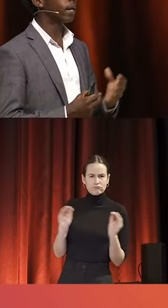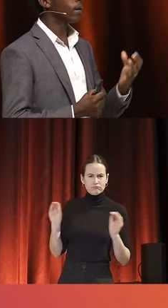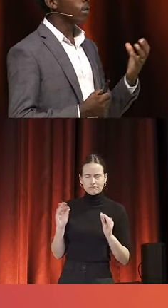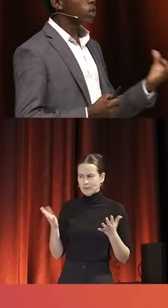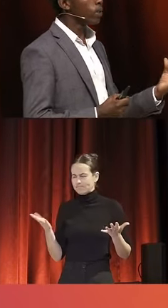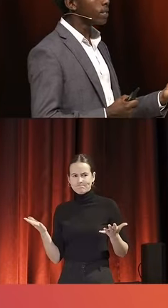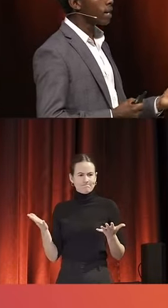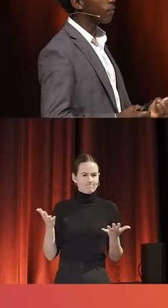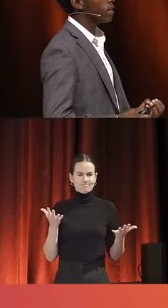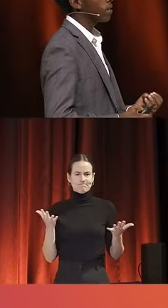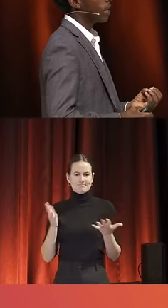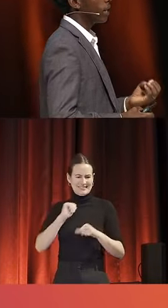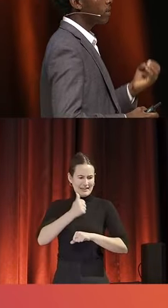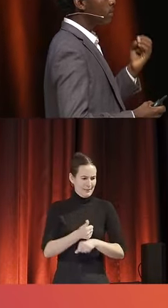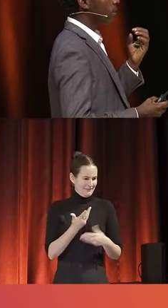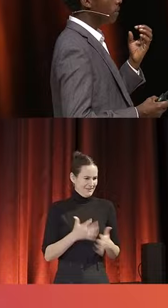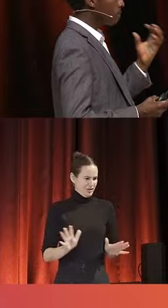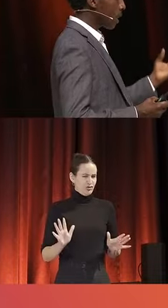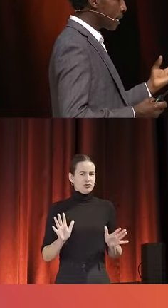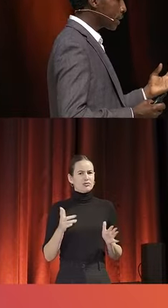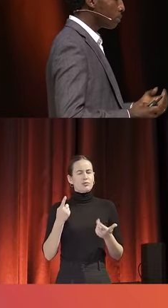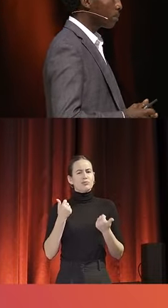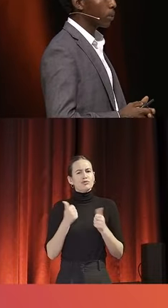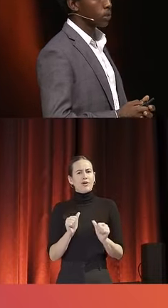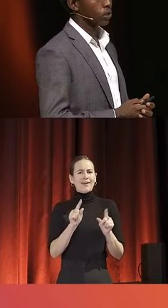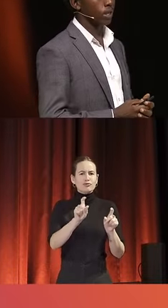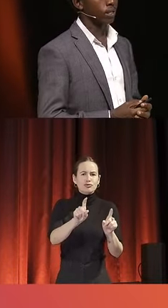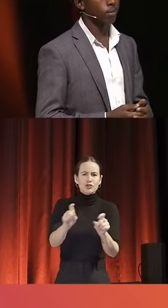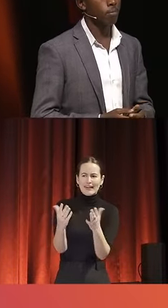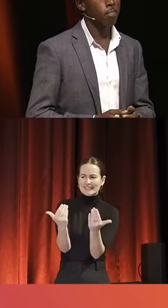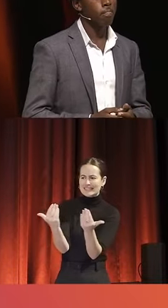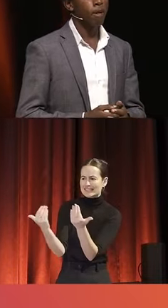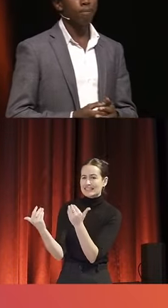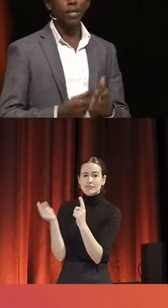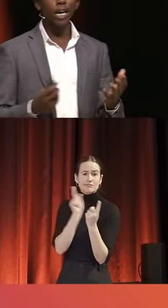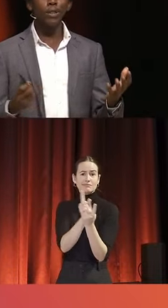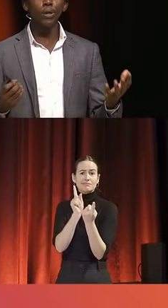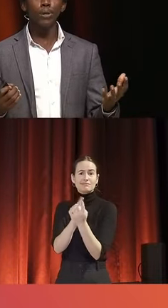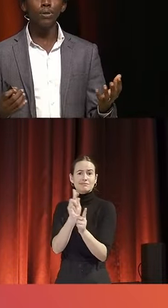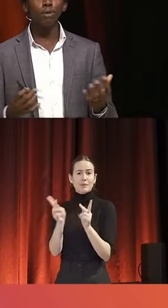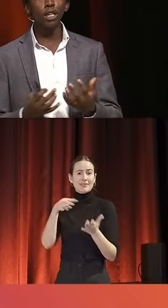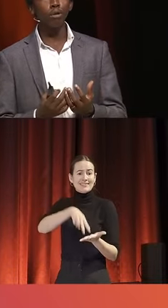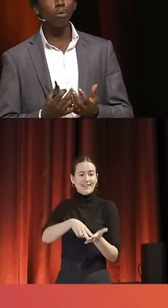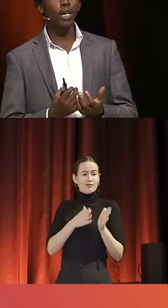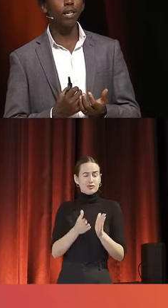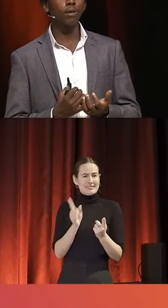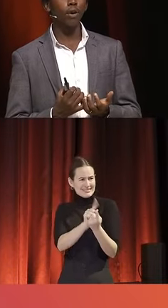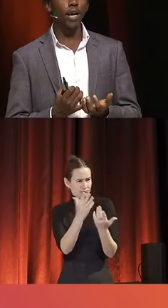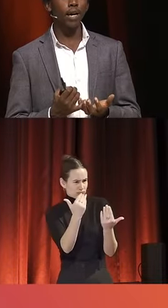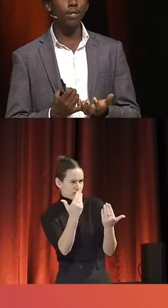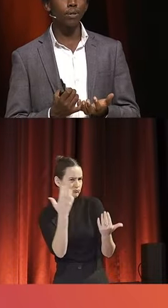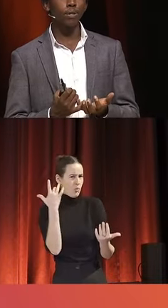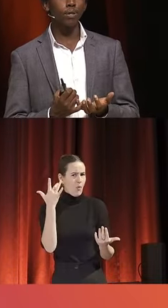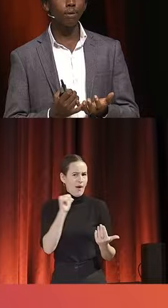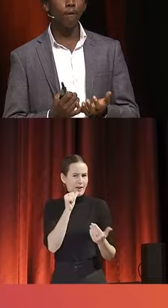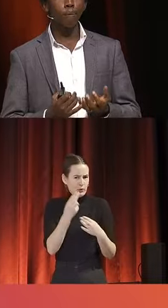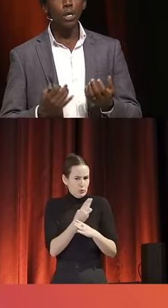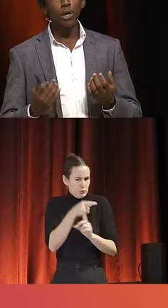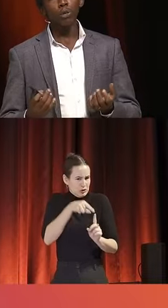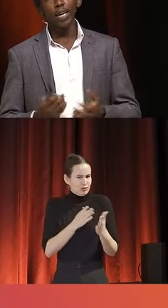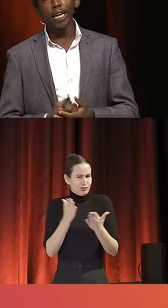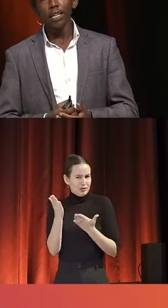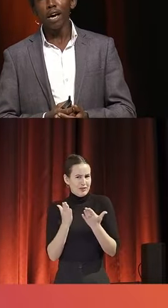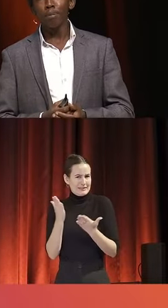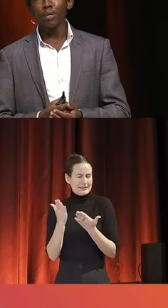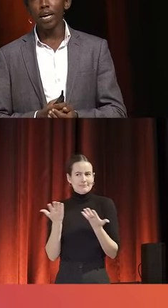by doing surveys and asking people in the street, but those did not bring any right answers.